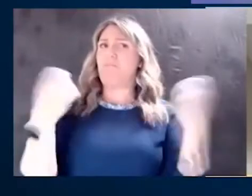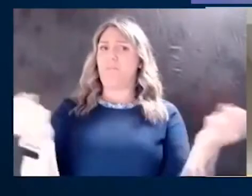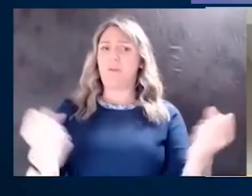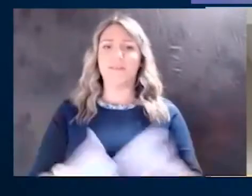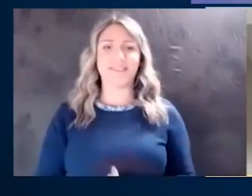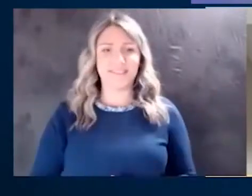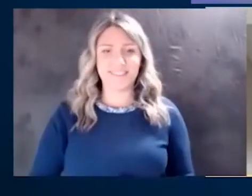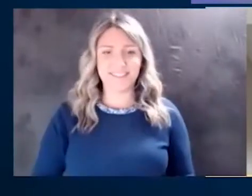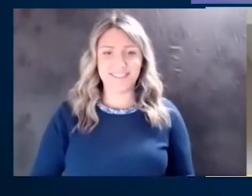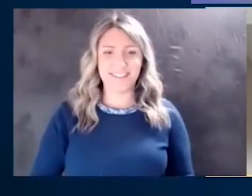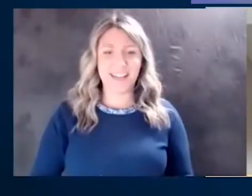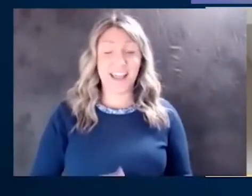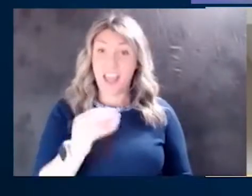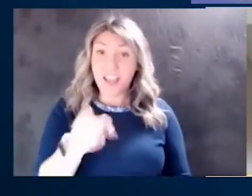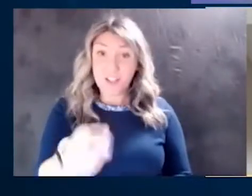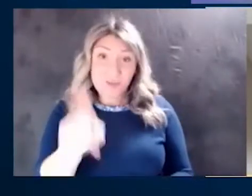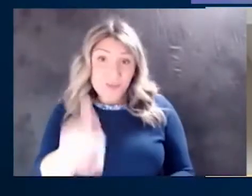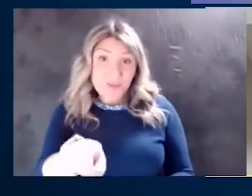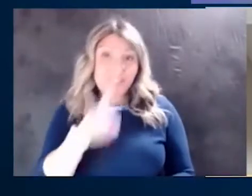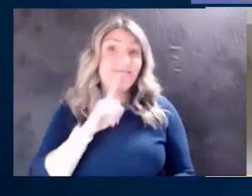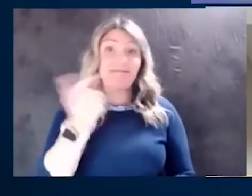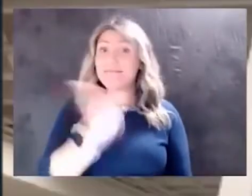well you should. And have you had any side effects?